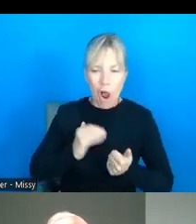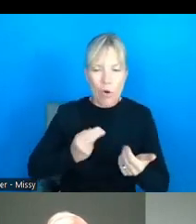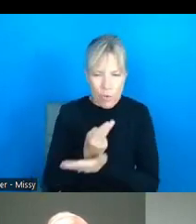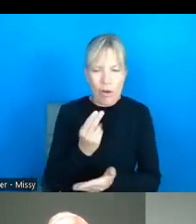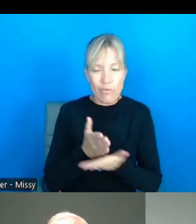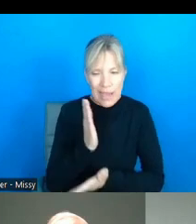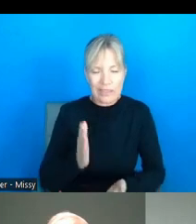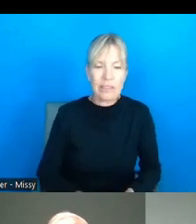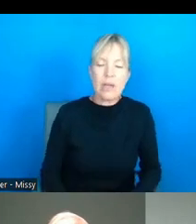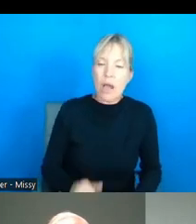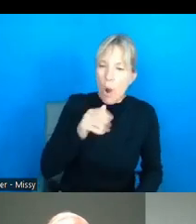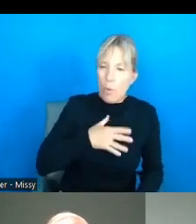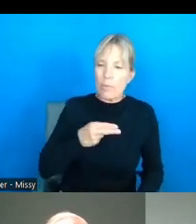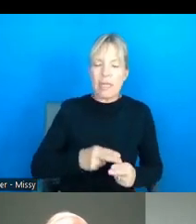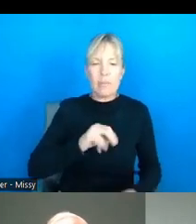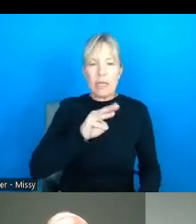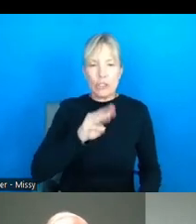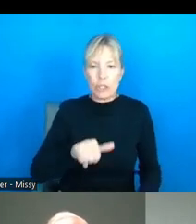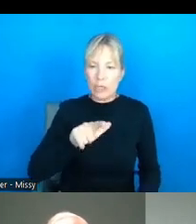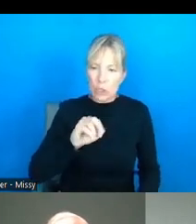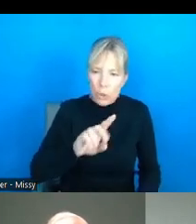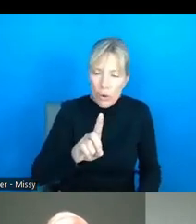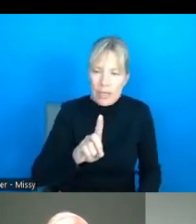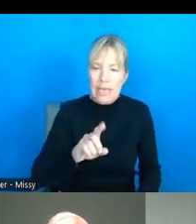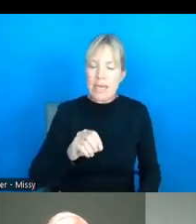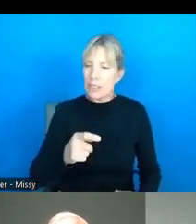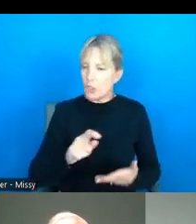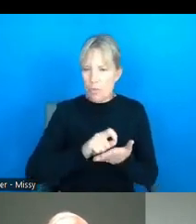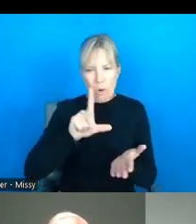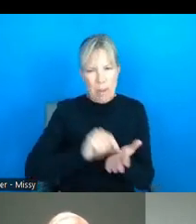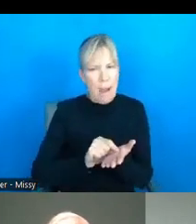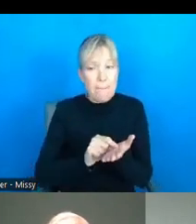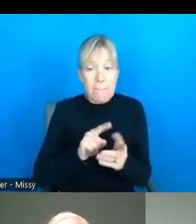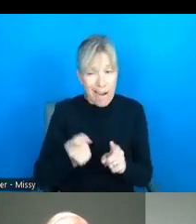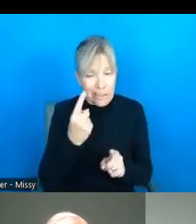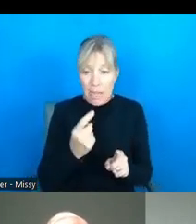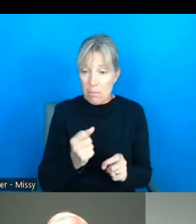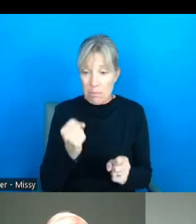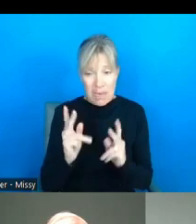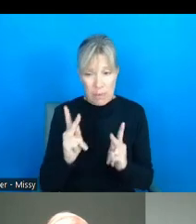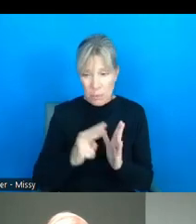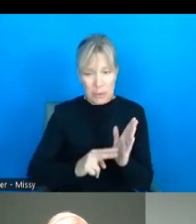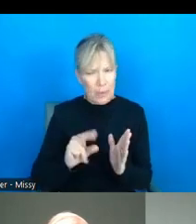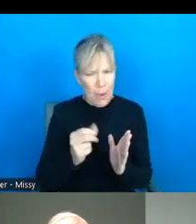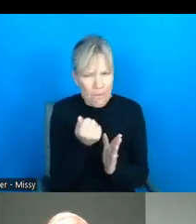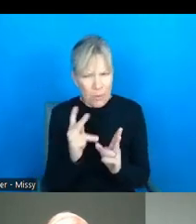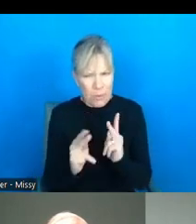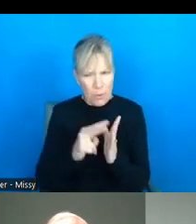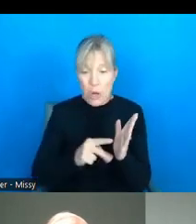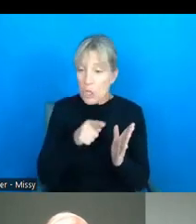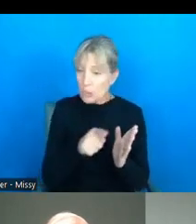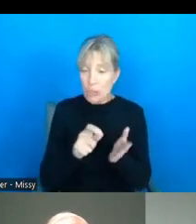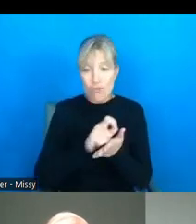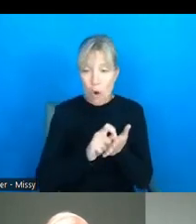In fact, a woman named Jenny Laurie, in a publication that only a few people read, put on the face of